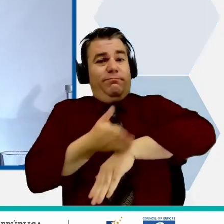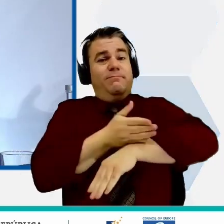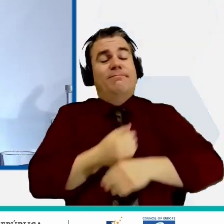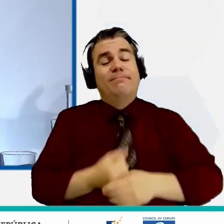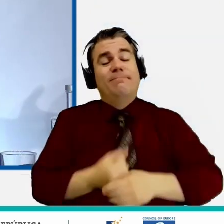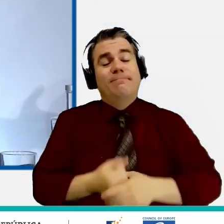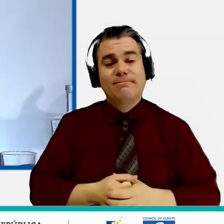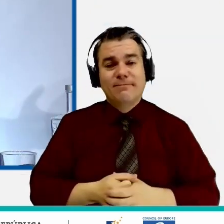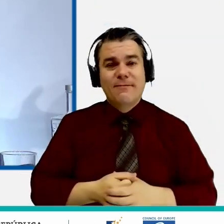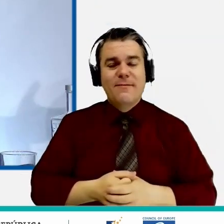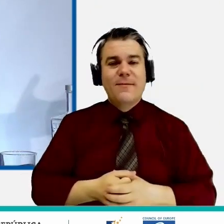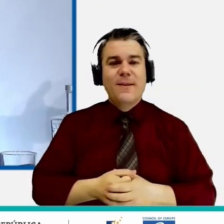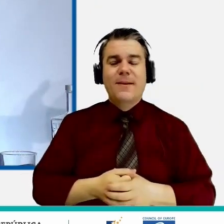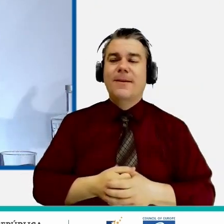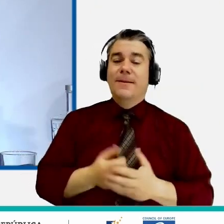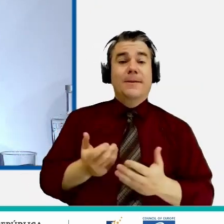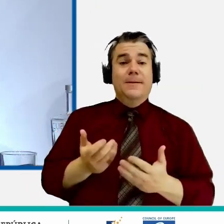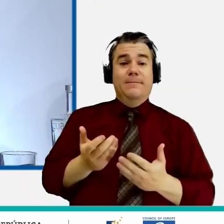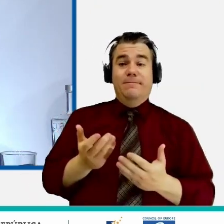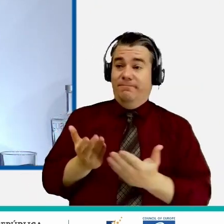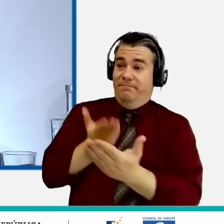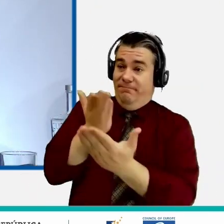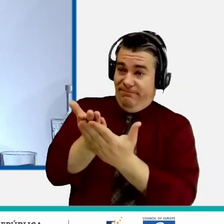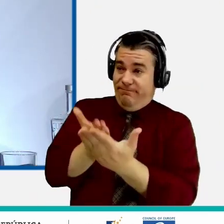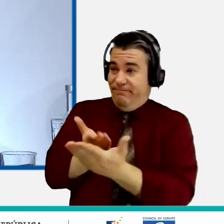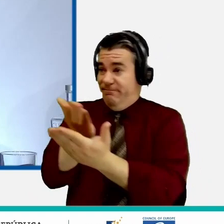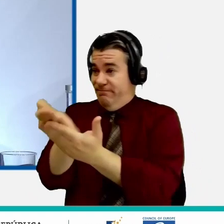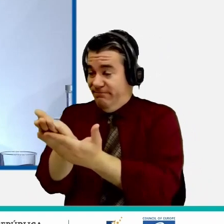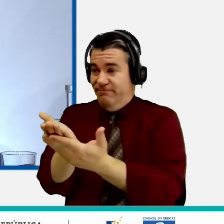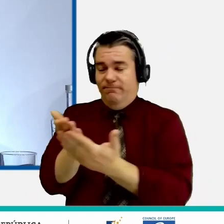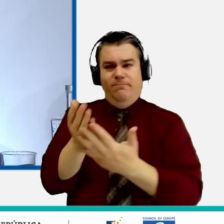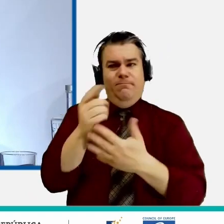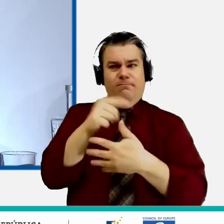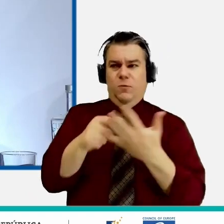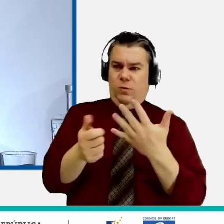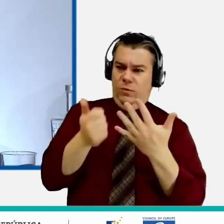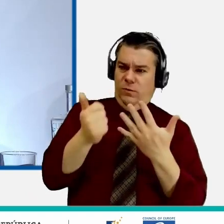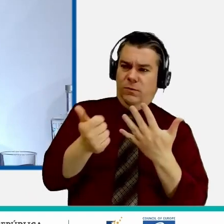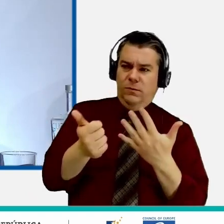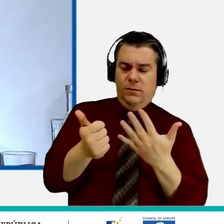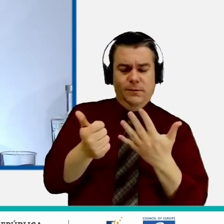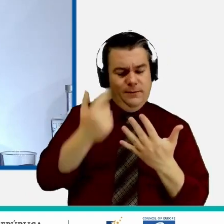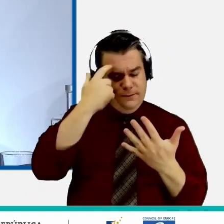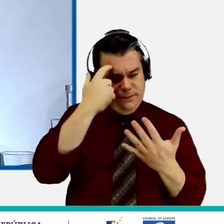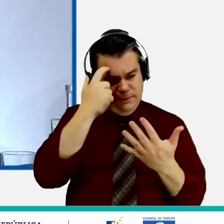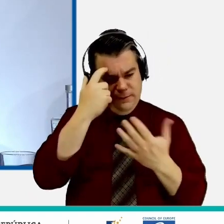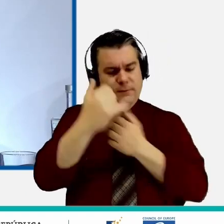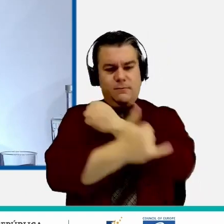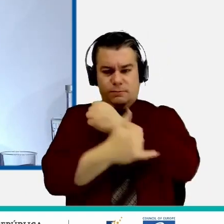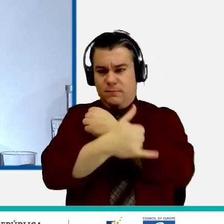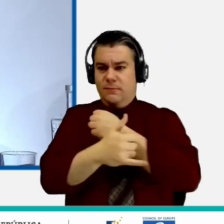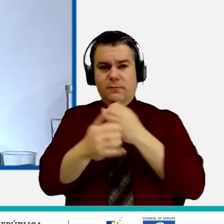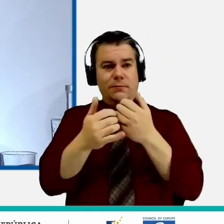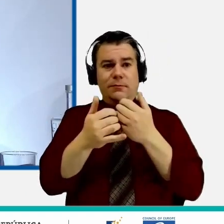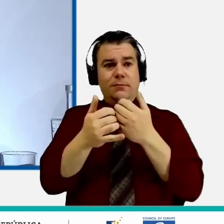very practical suggestions, and that is that we really need now to take it to the National Sendai Focal Points to